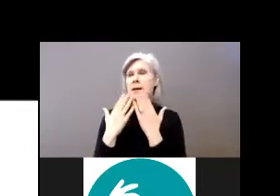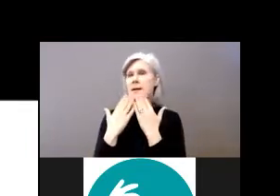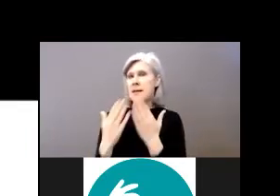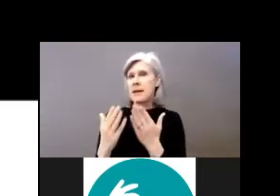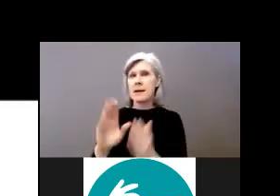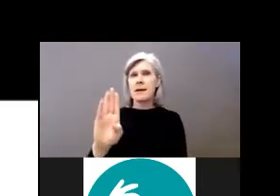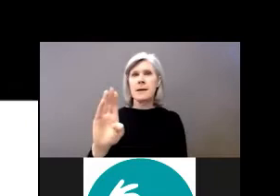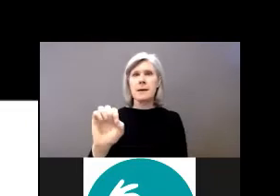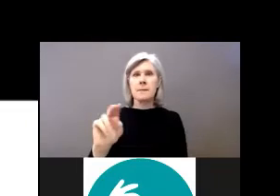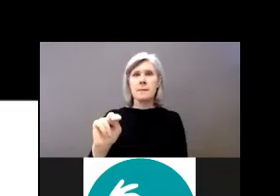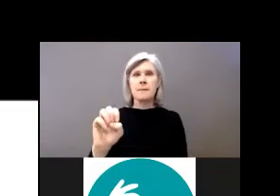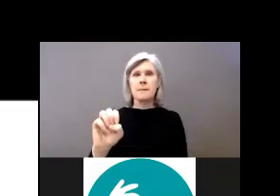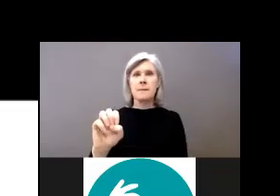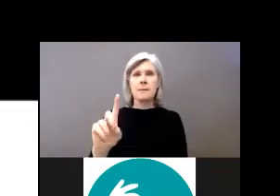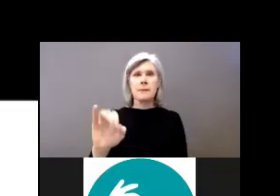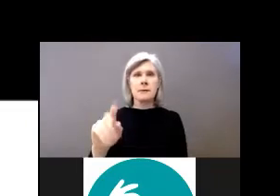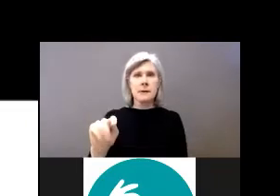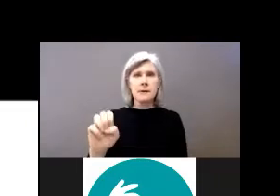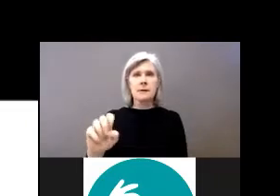Rianne and